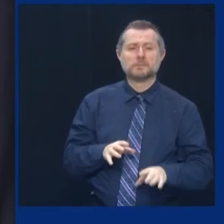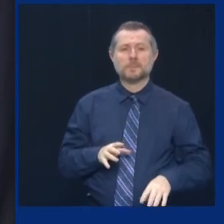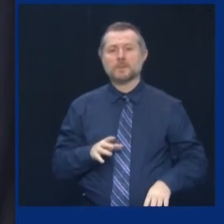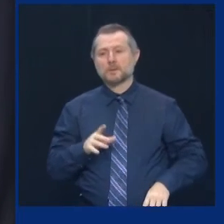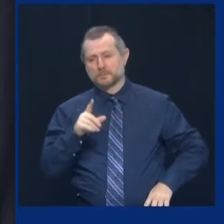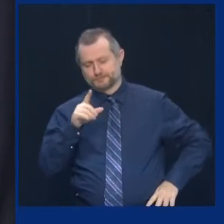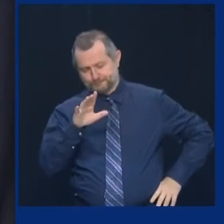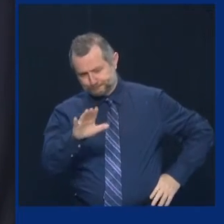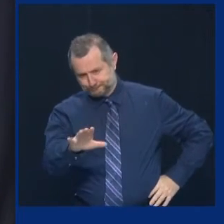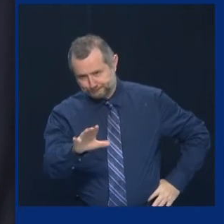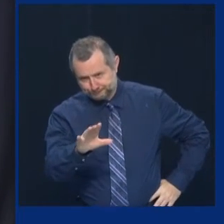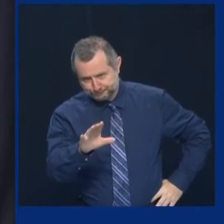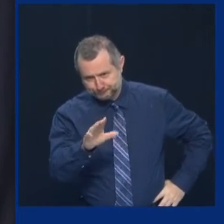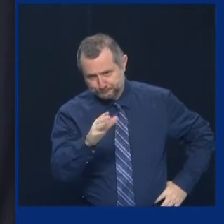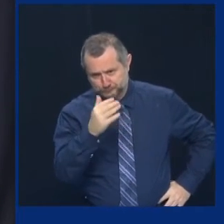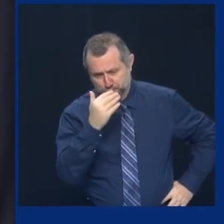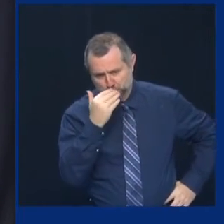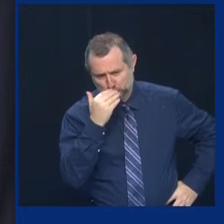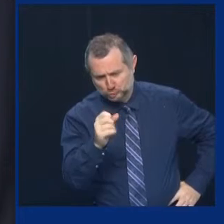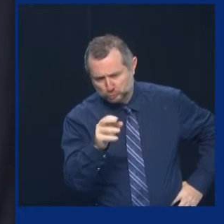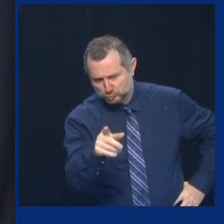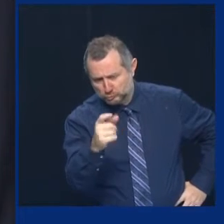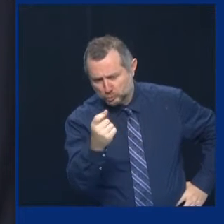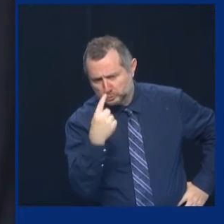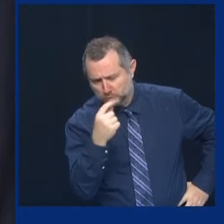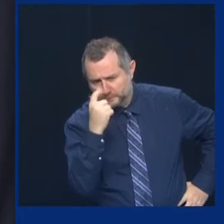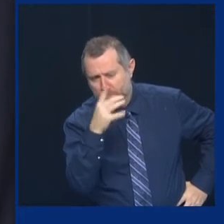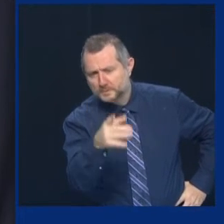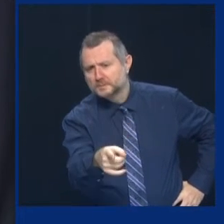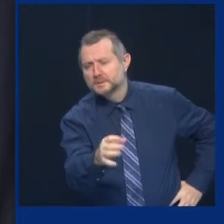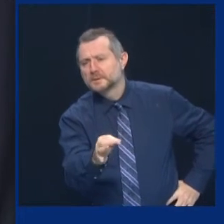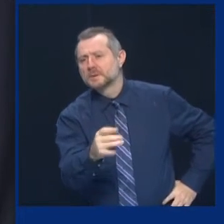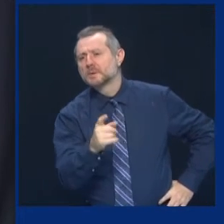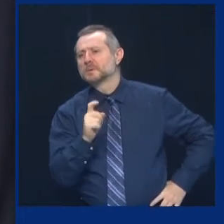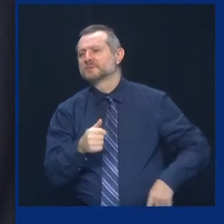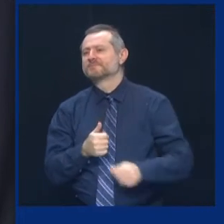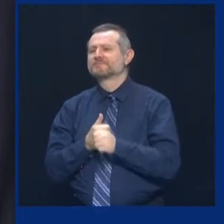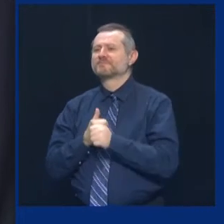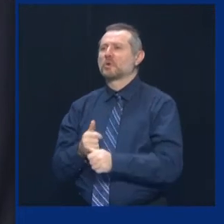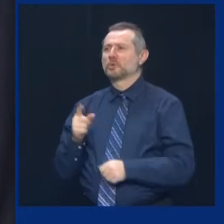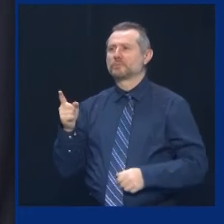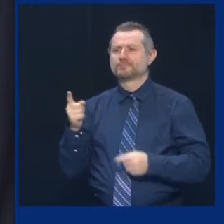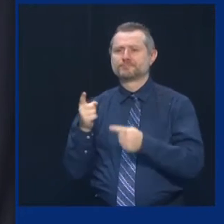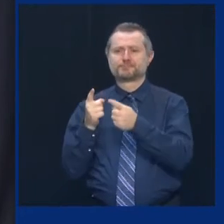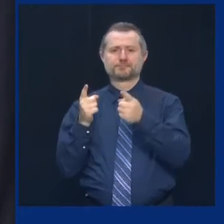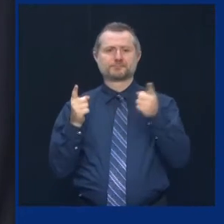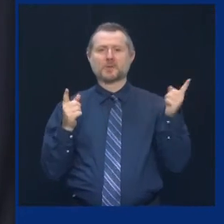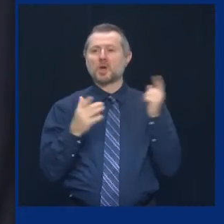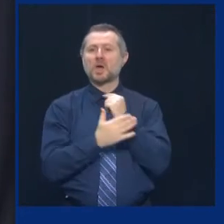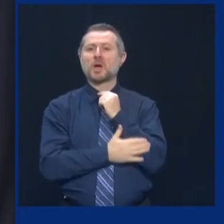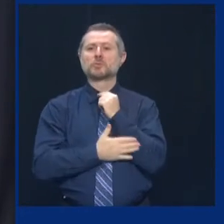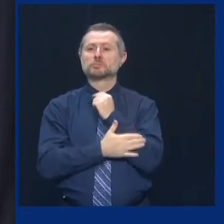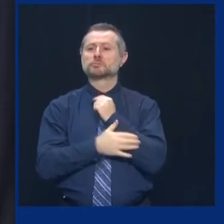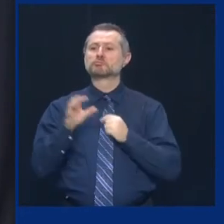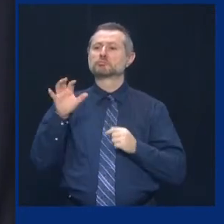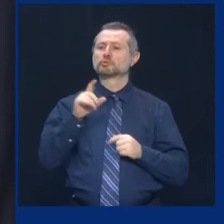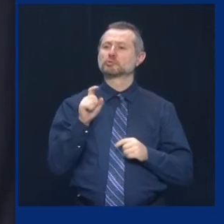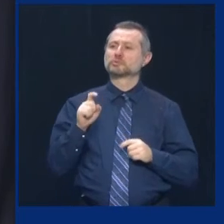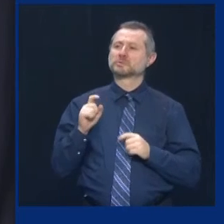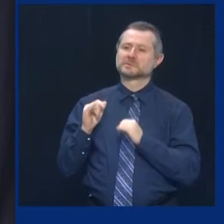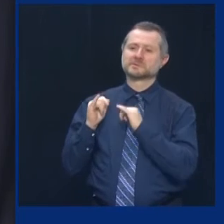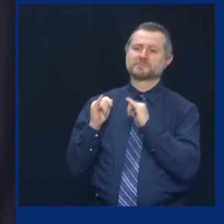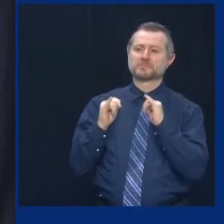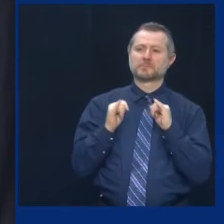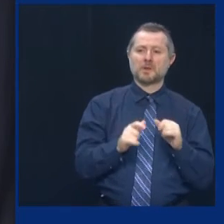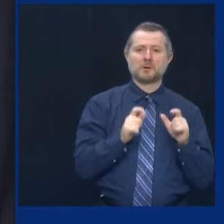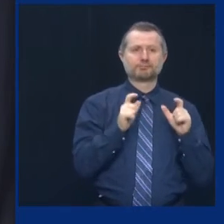the United States should do what other countries have done, which is halt the travel. Other